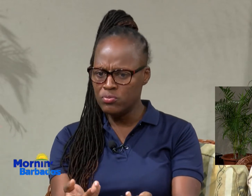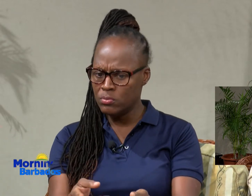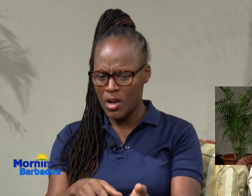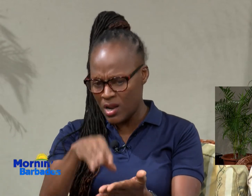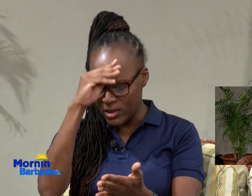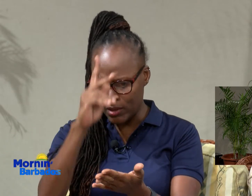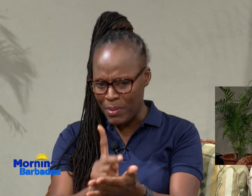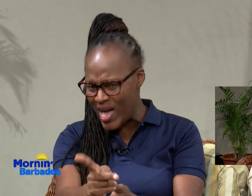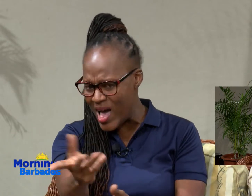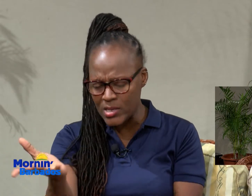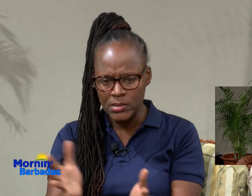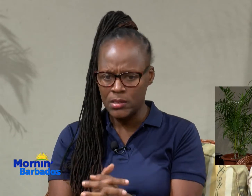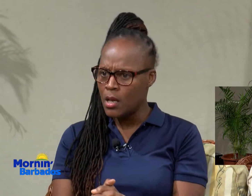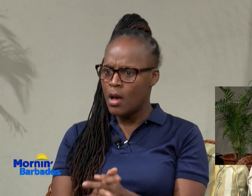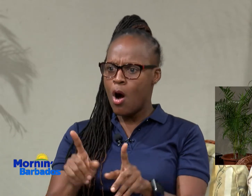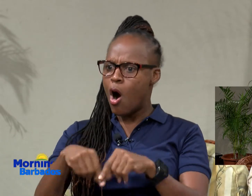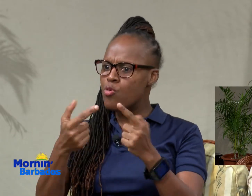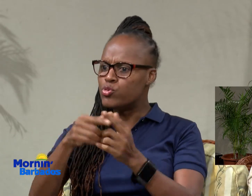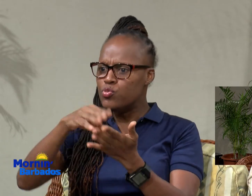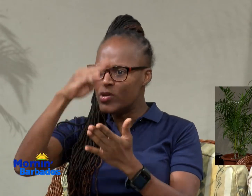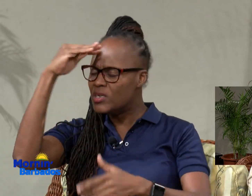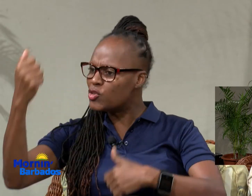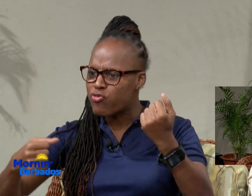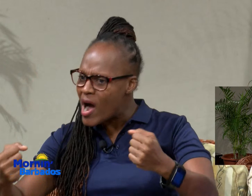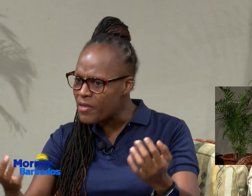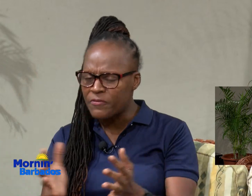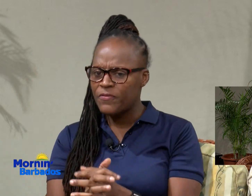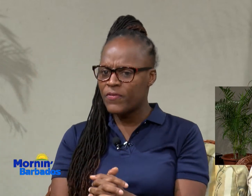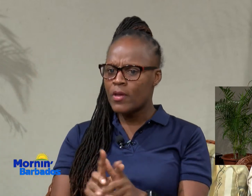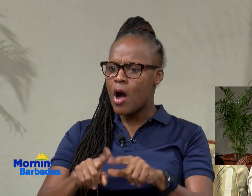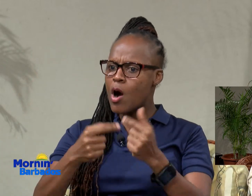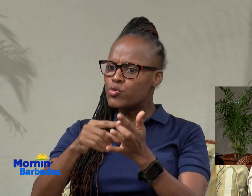We need to teach deaf individuals how to do things.